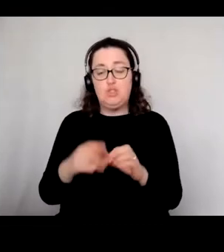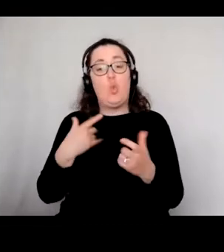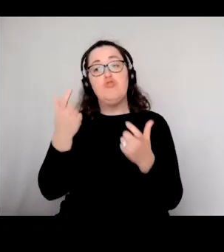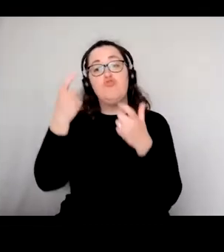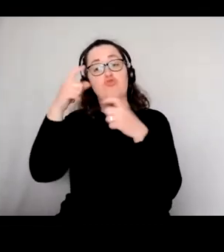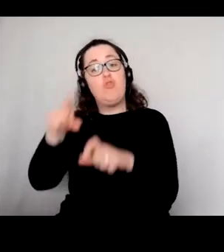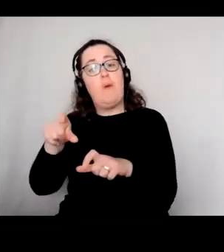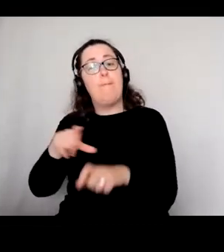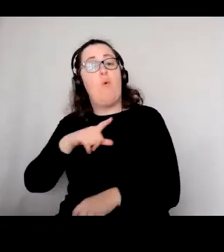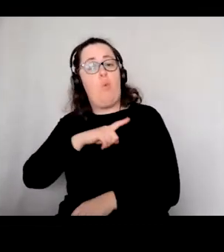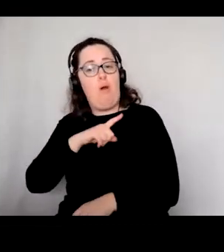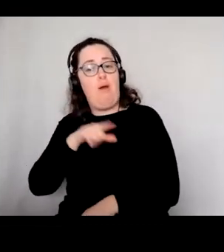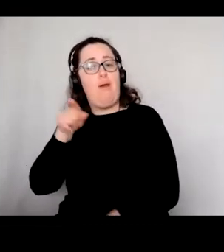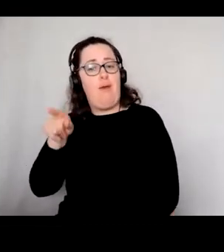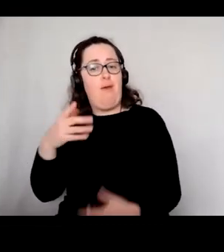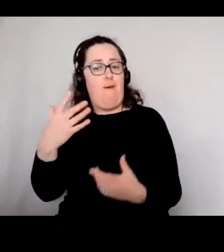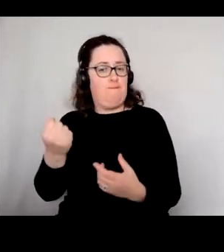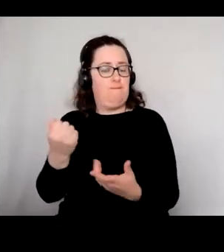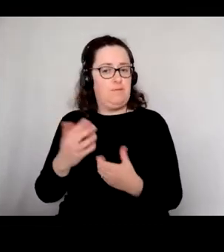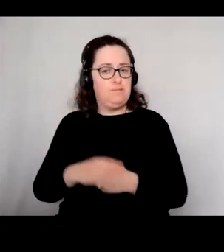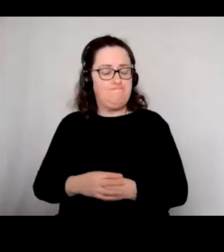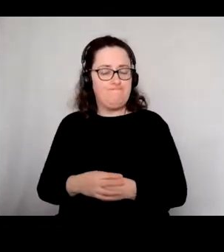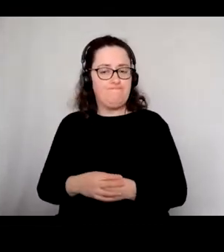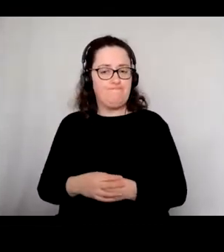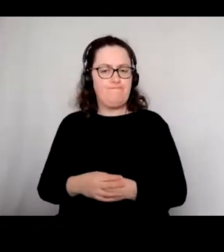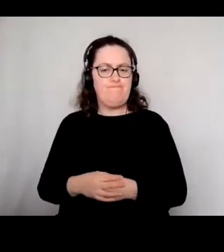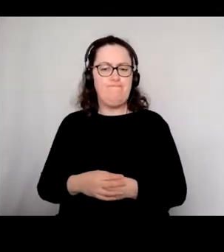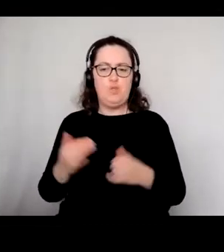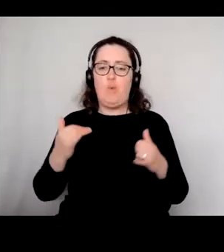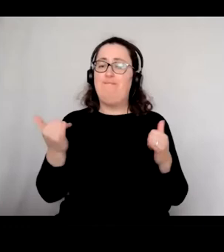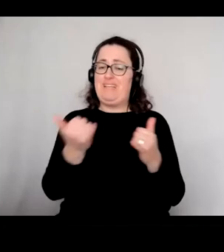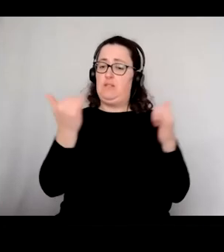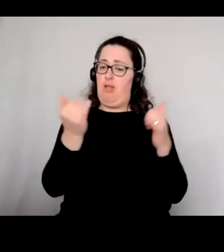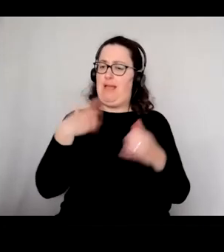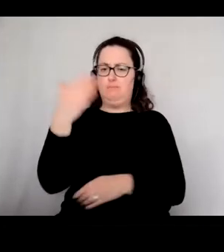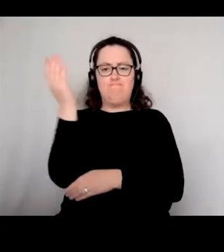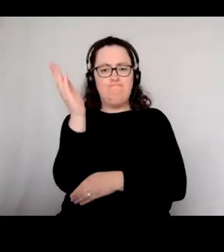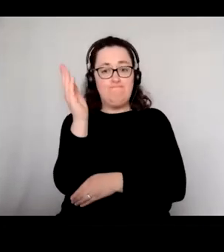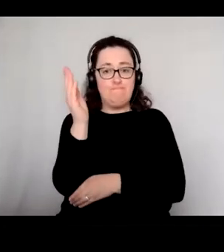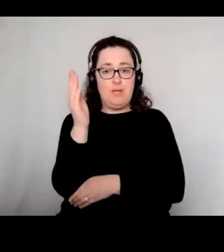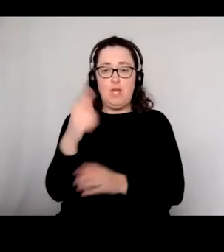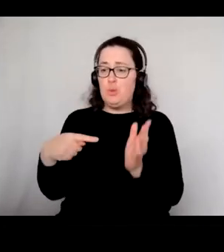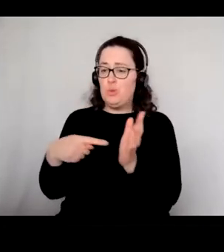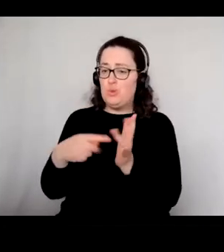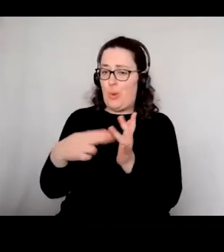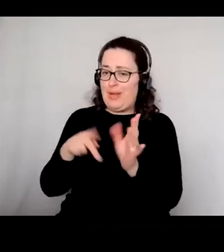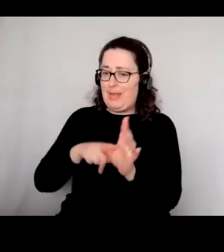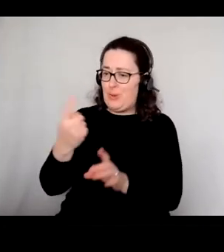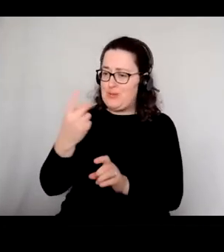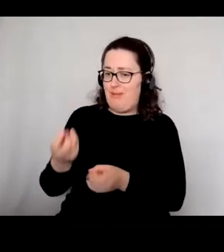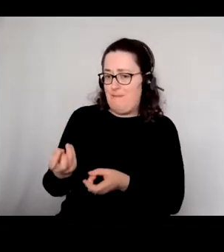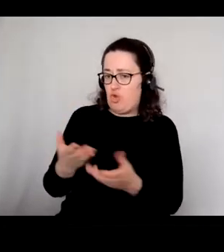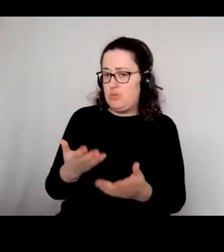that research. So I went to a talk that was convened as part of that festival, and you were one of the contributors,